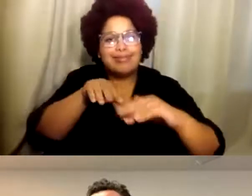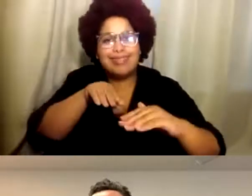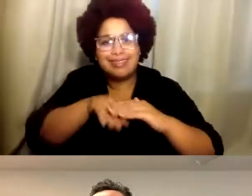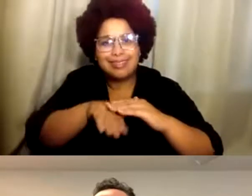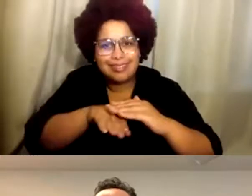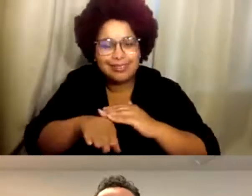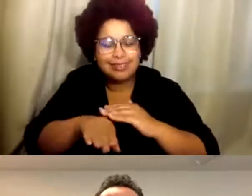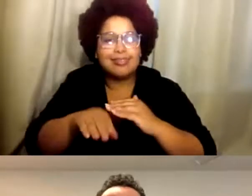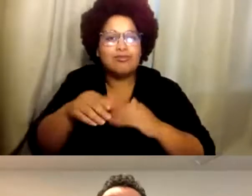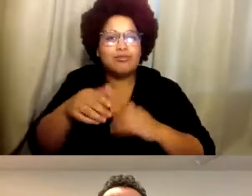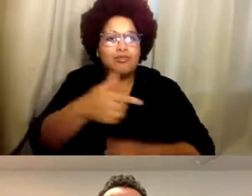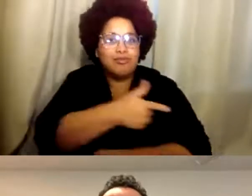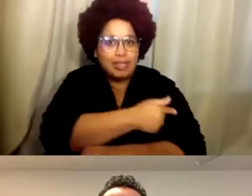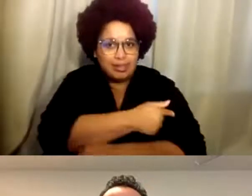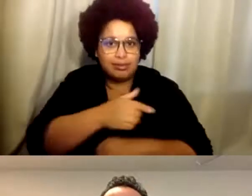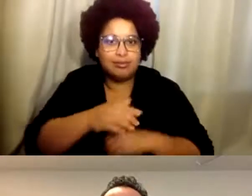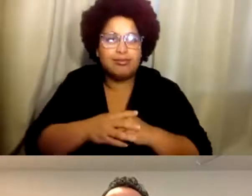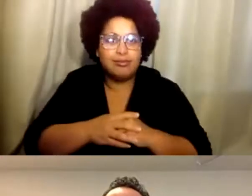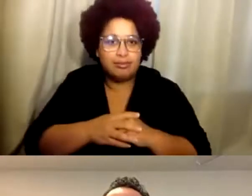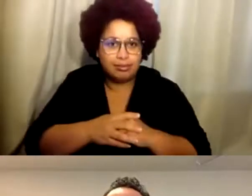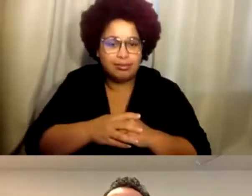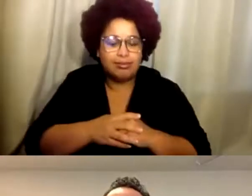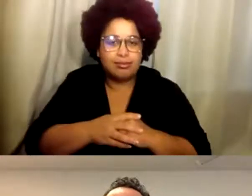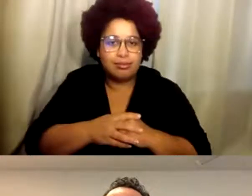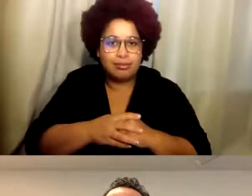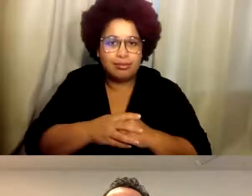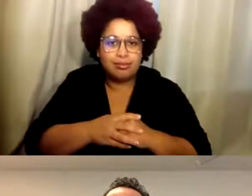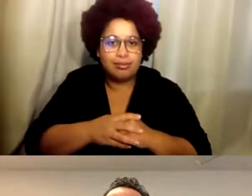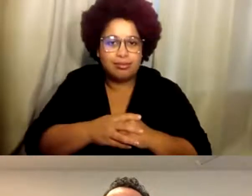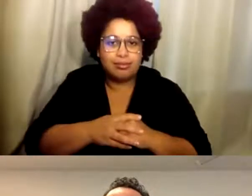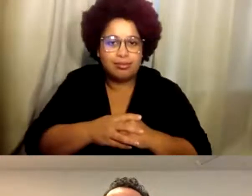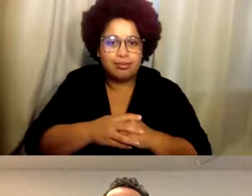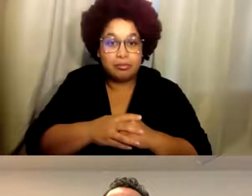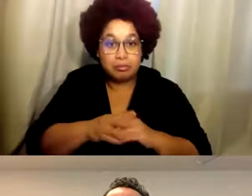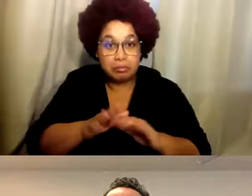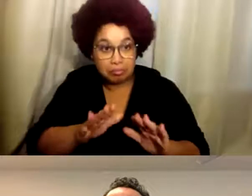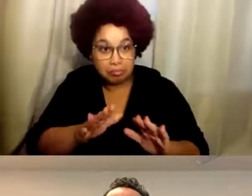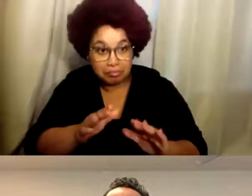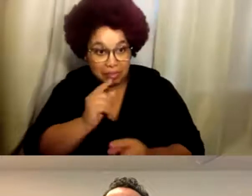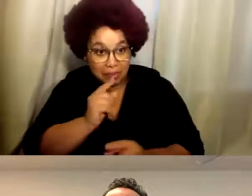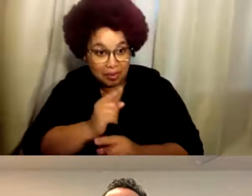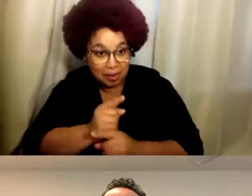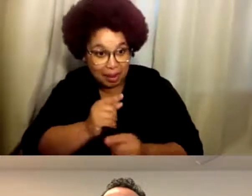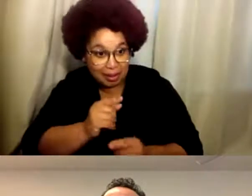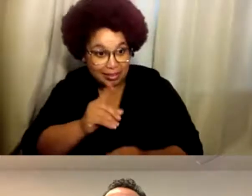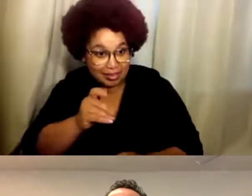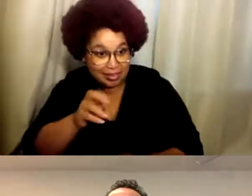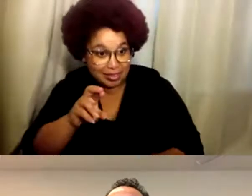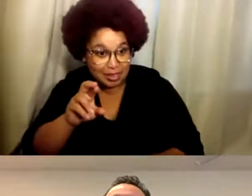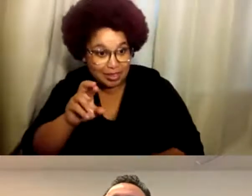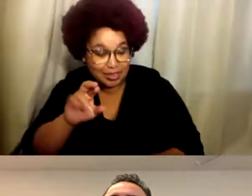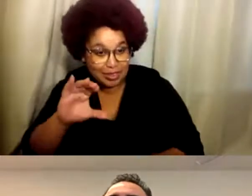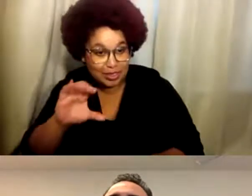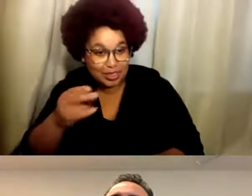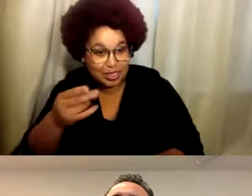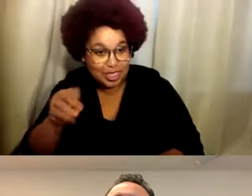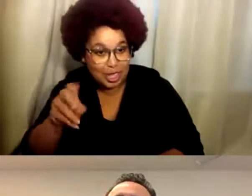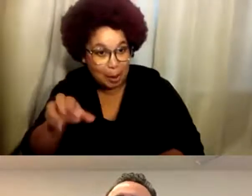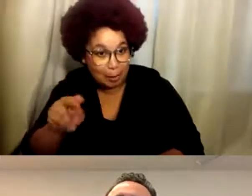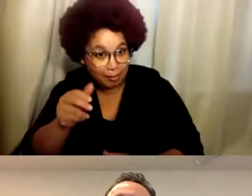to vaccines for COVID. Did I hit that okay, Dr. Chapman?